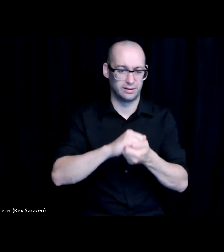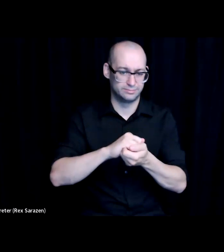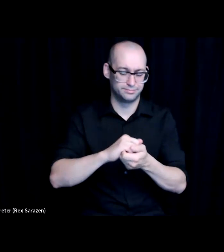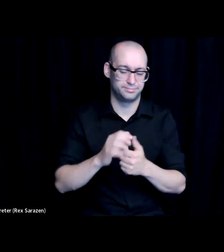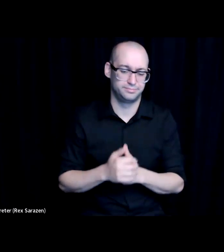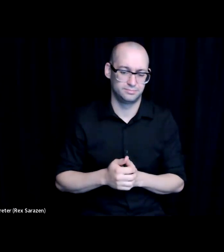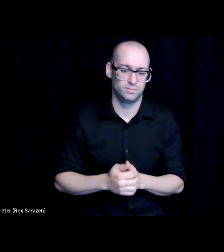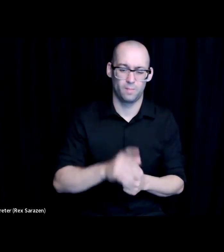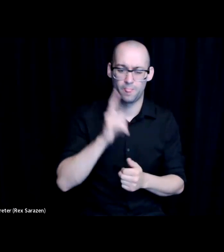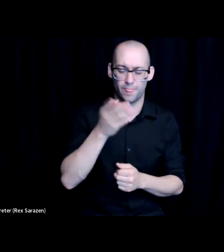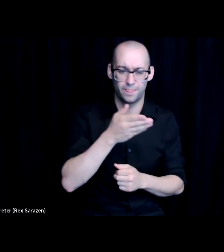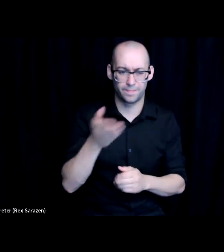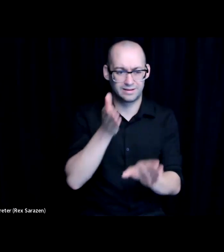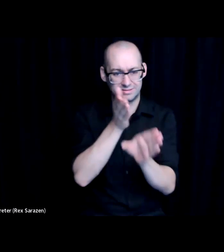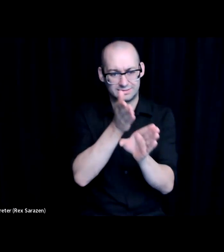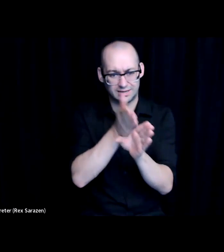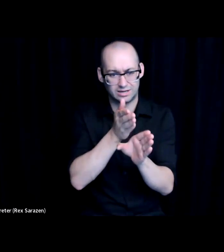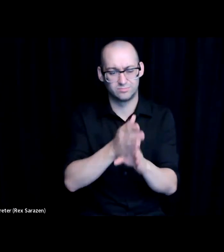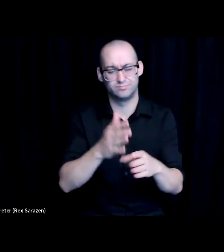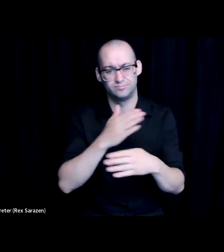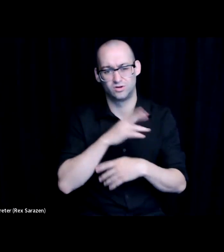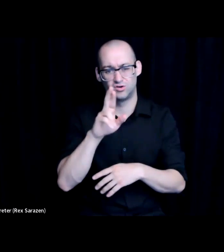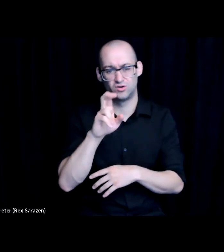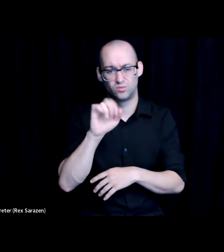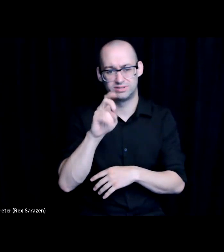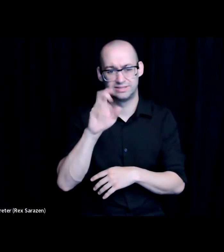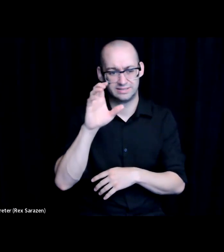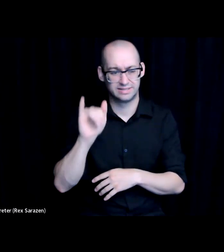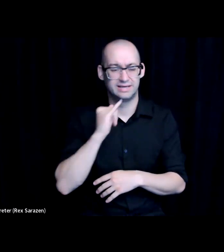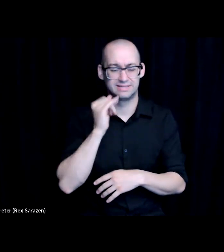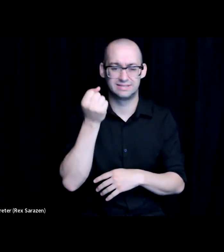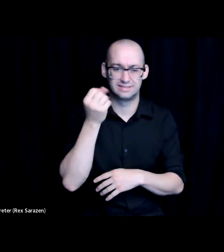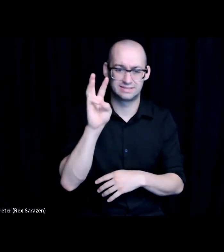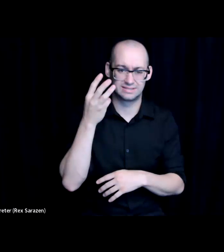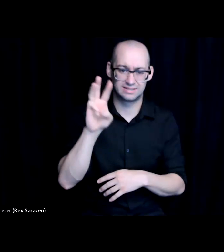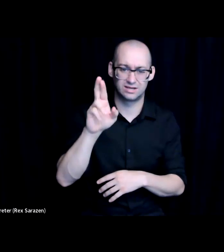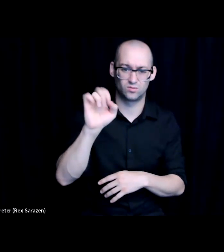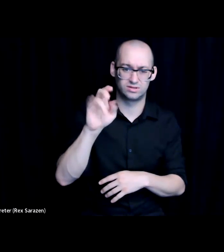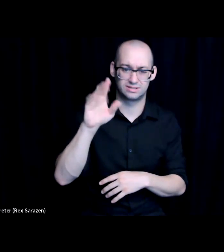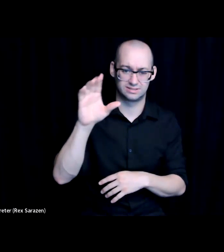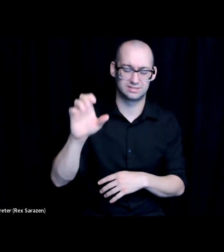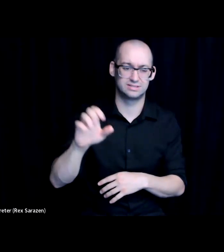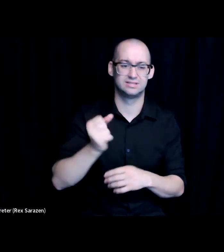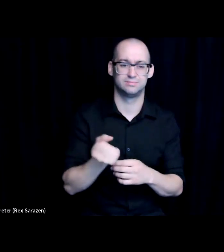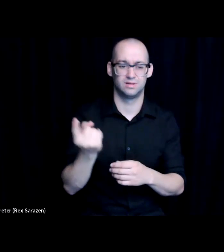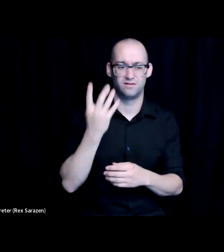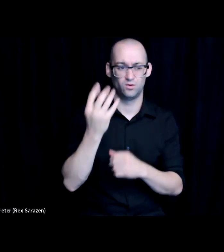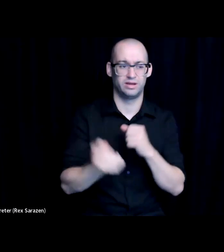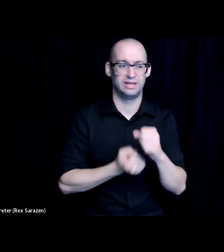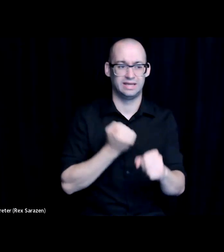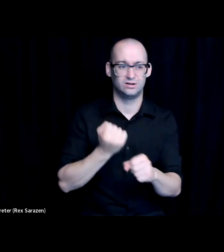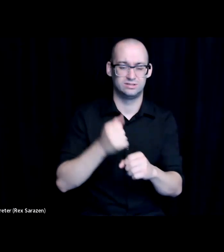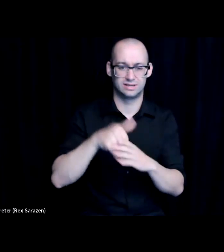things with the psychiatry residency is that we're going to have 16 residents. They're spending 4 years in this curriculum